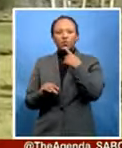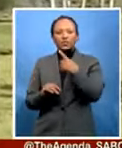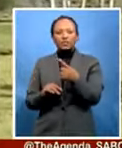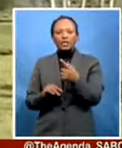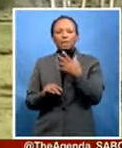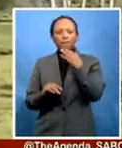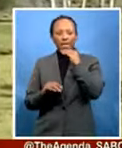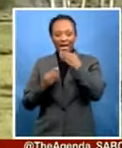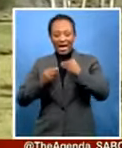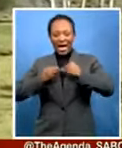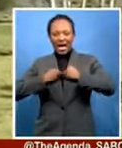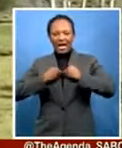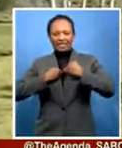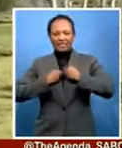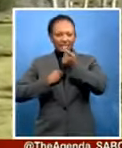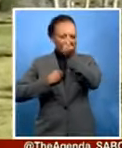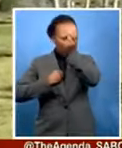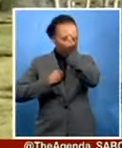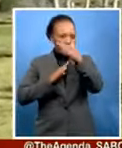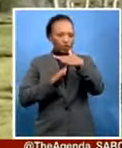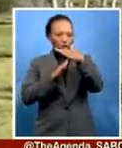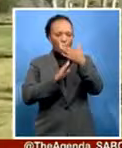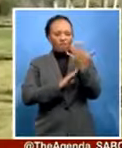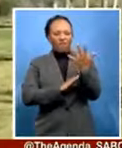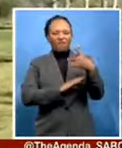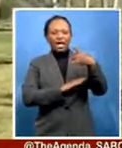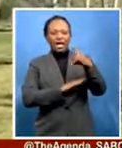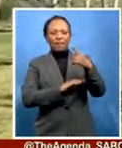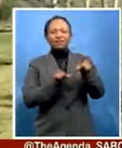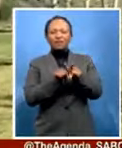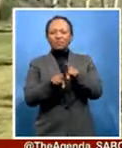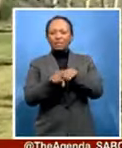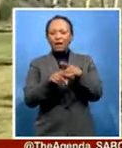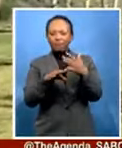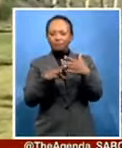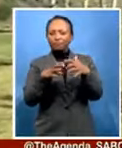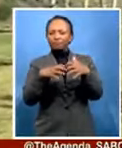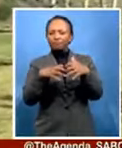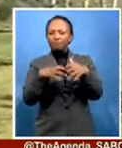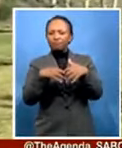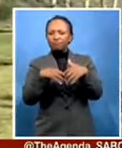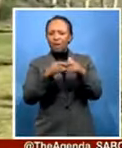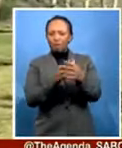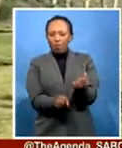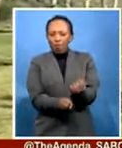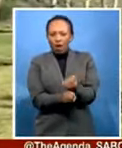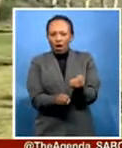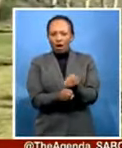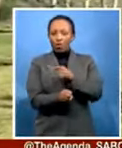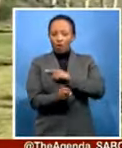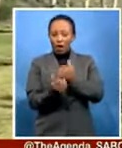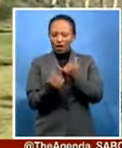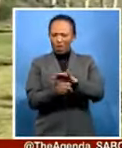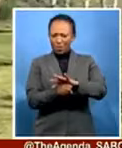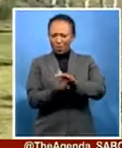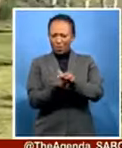Five, but also in terms of job creation at a time where our economy is crippled by COVID-19. It's important that we ensure that people have jobs, and to preserve